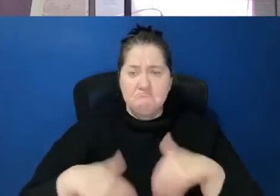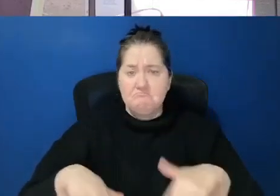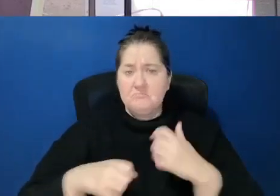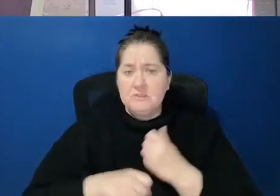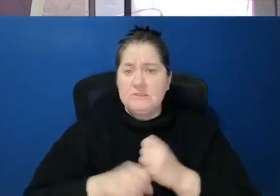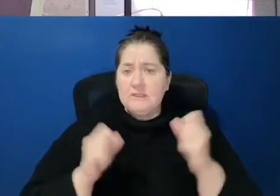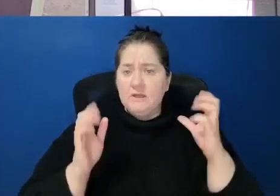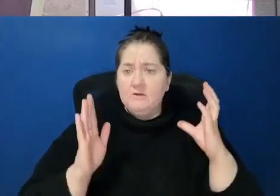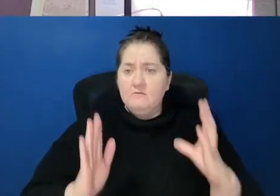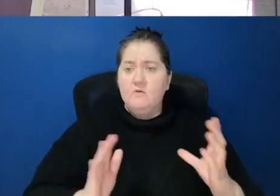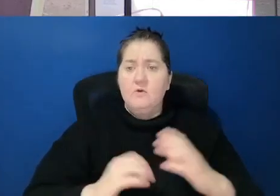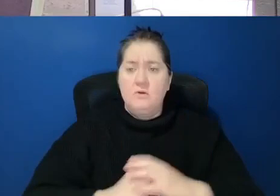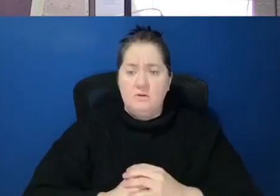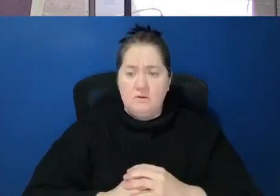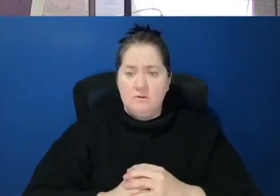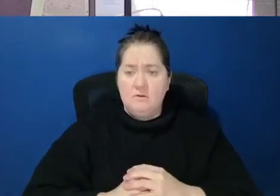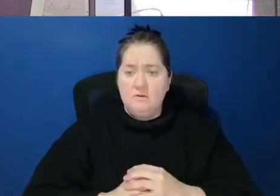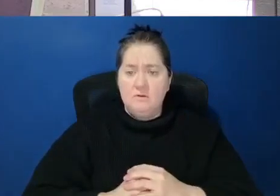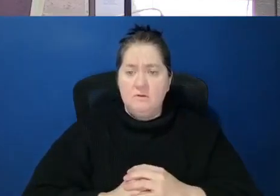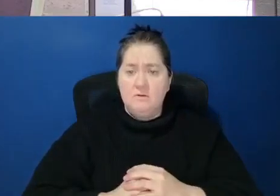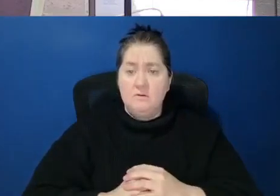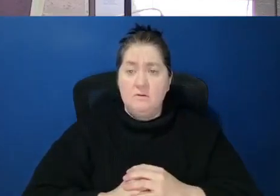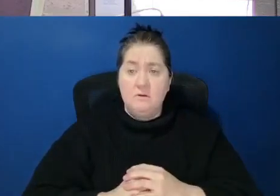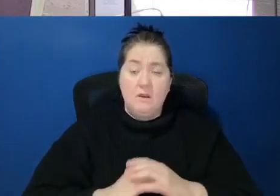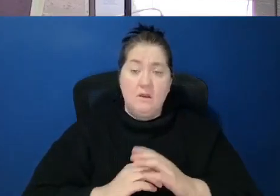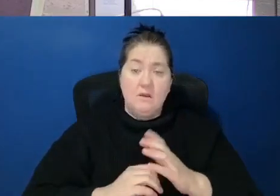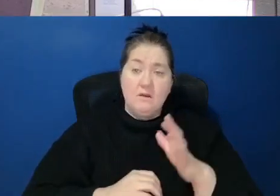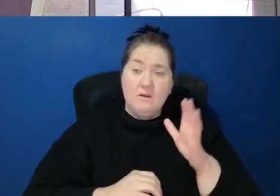Savior! Isn't God